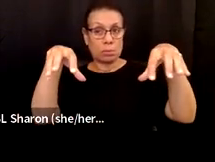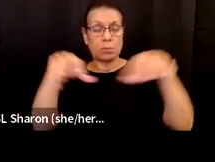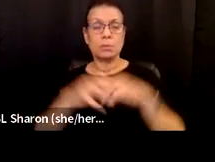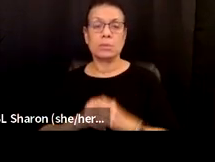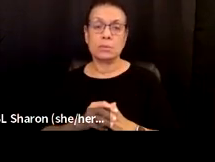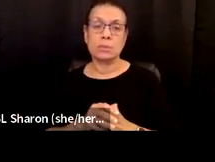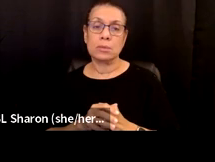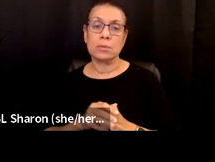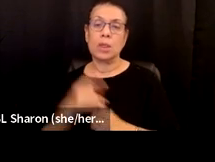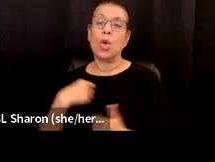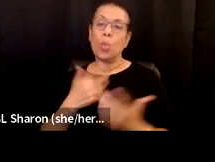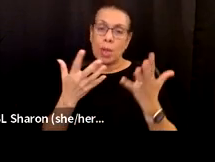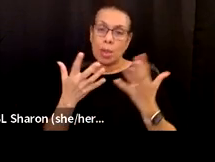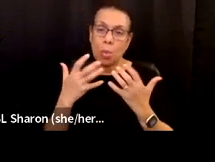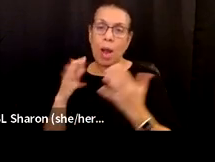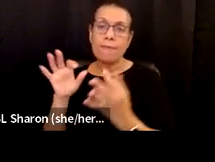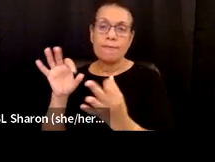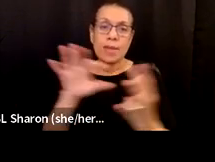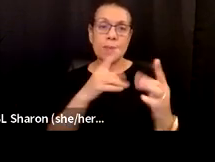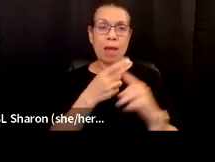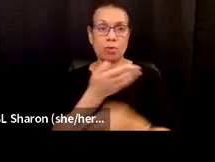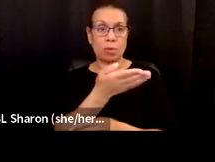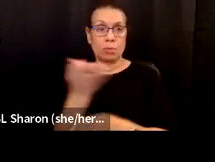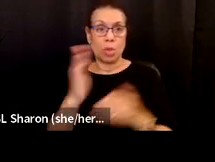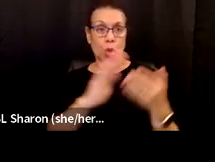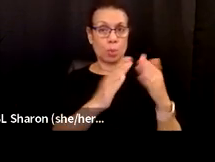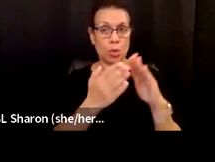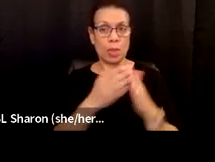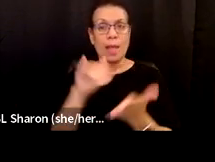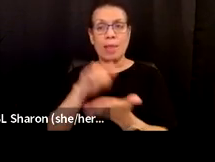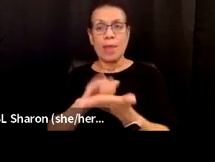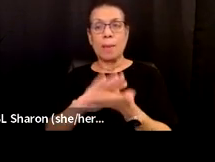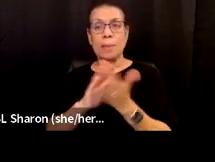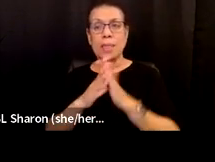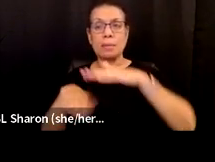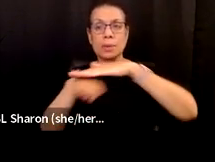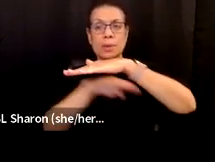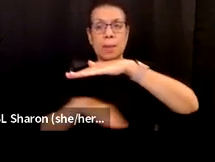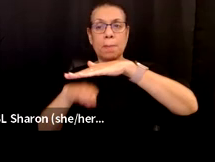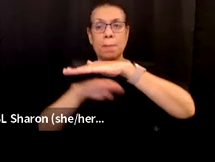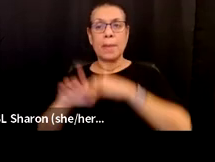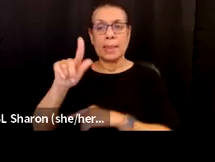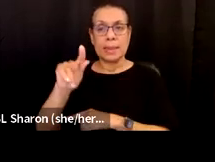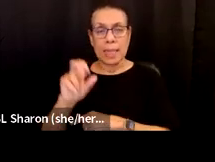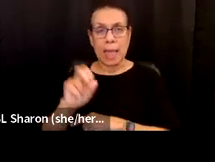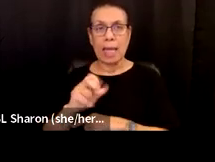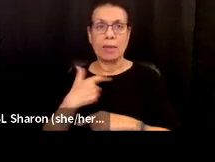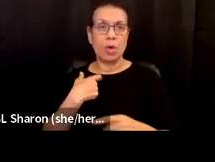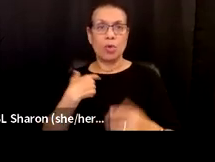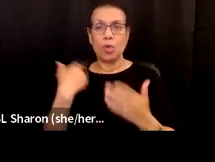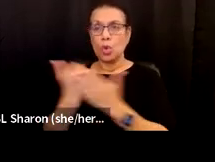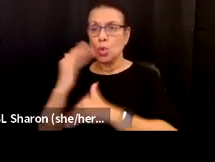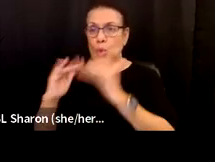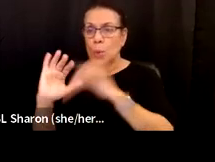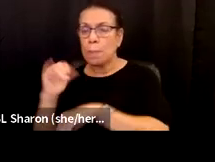that we use that feedback from the community as a baseline for what each new building renovation or new build